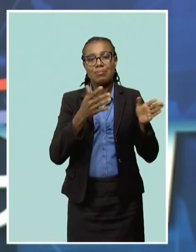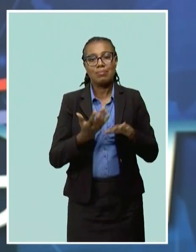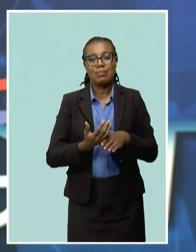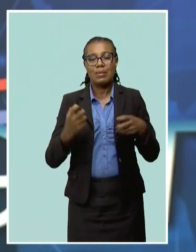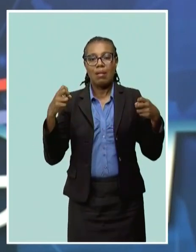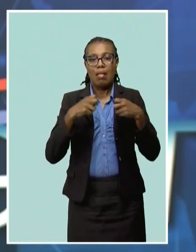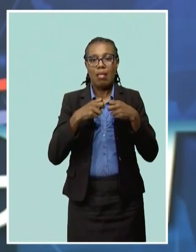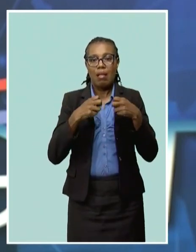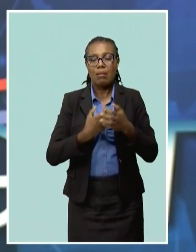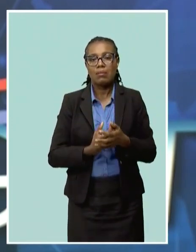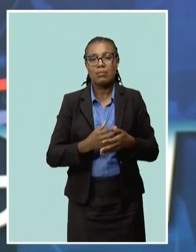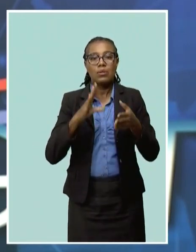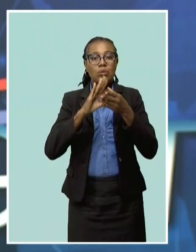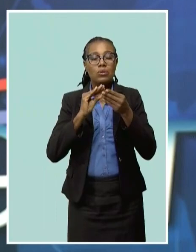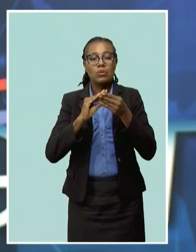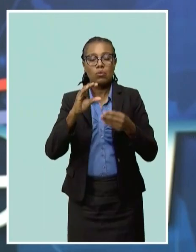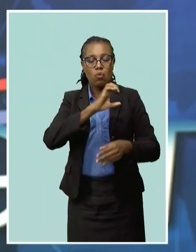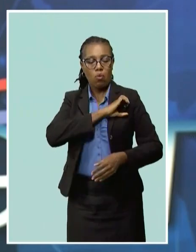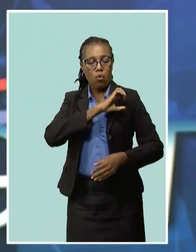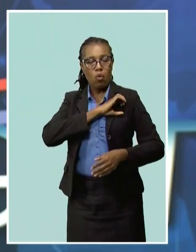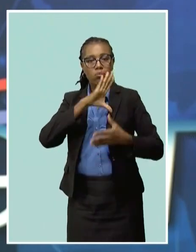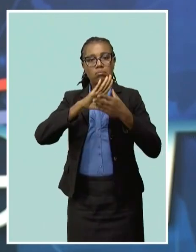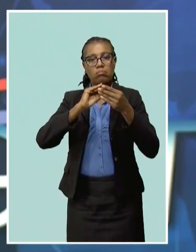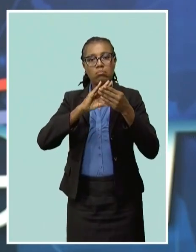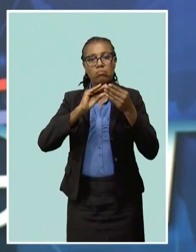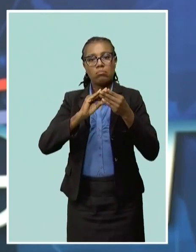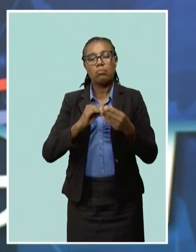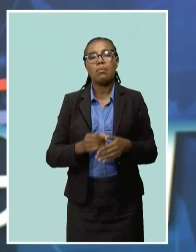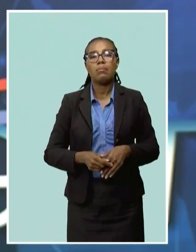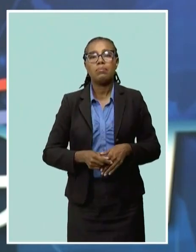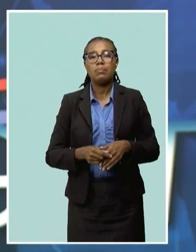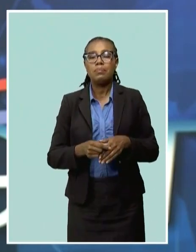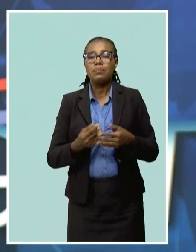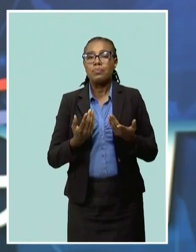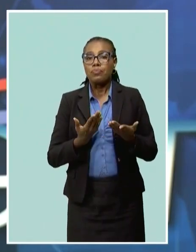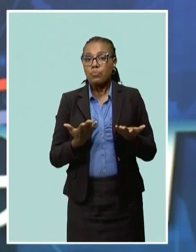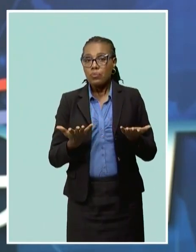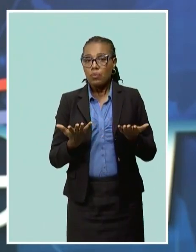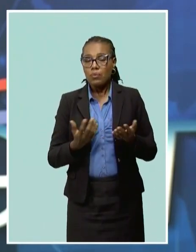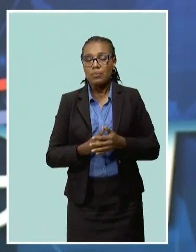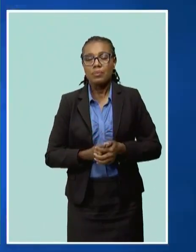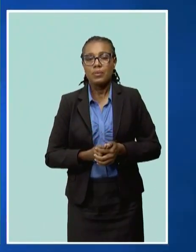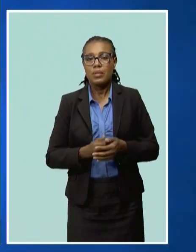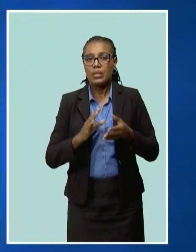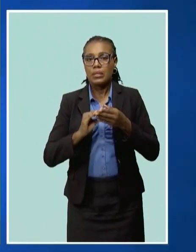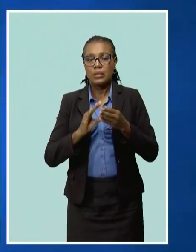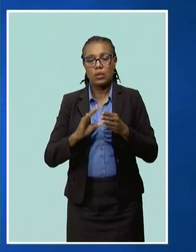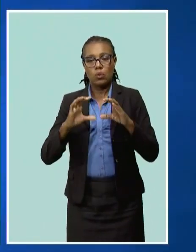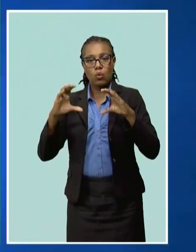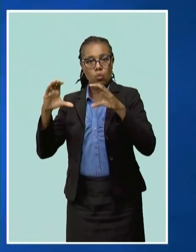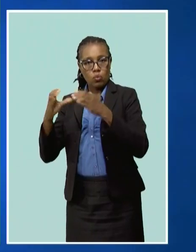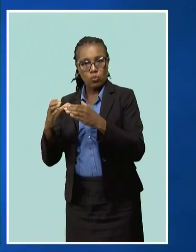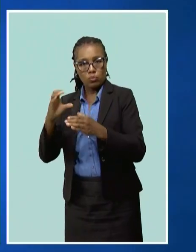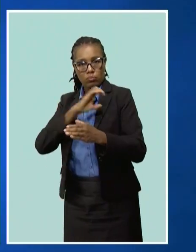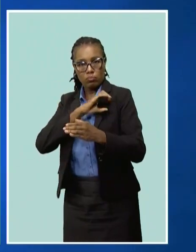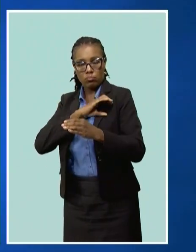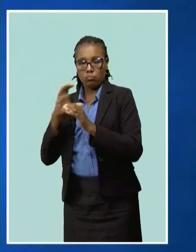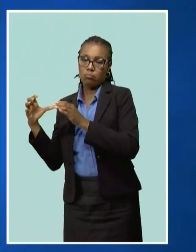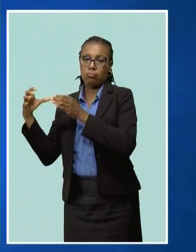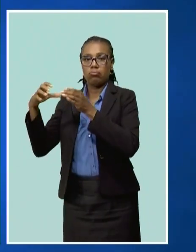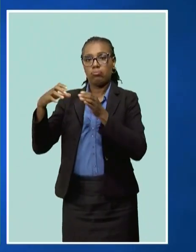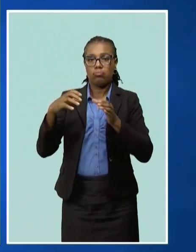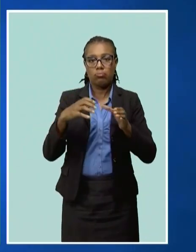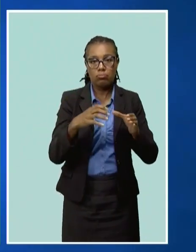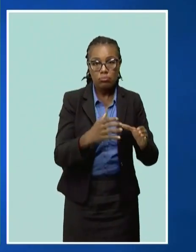Glenda Carter-Nichols, officer in charge of the District B police station. She, along with a team of officers, including Station